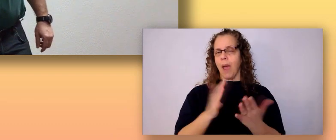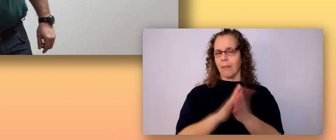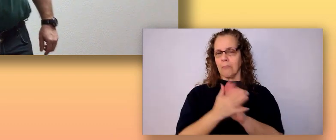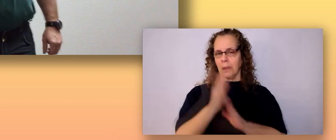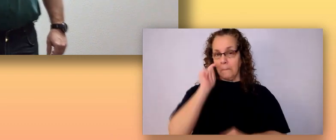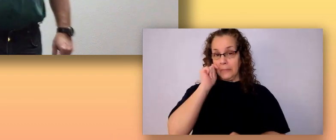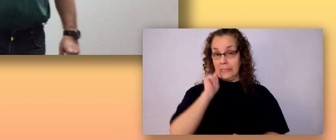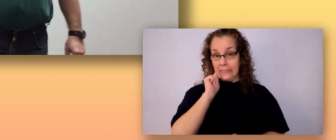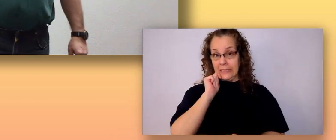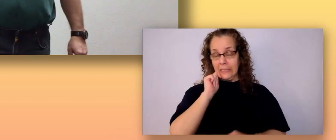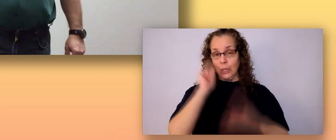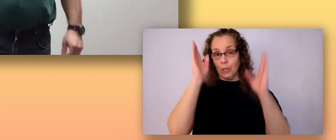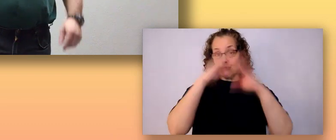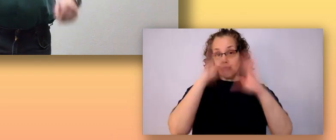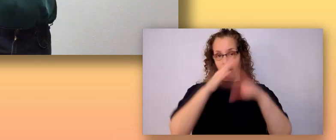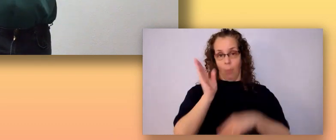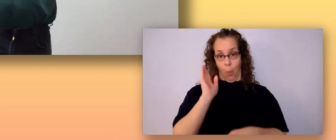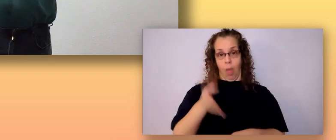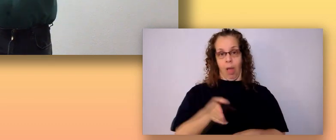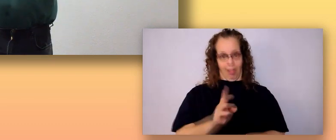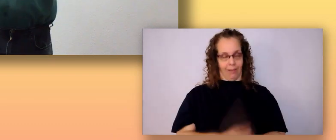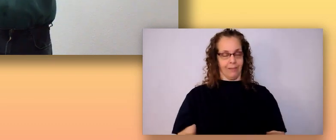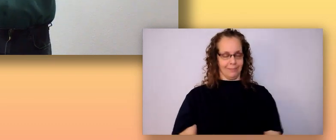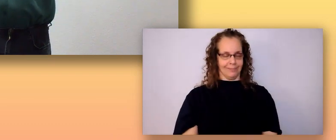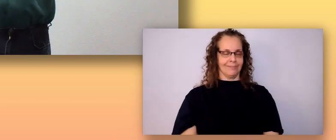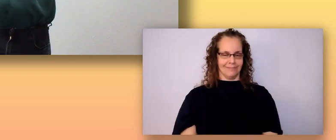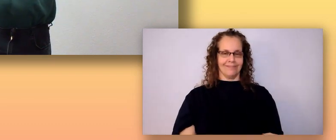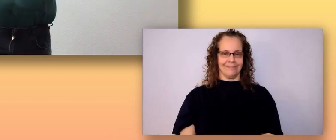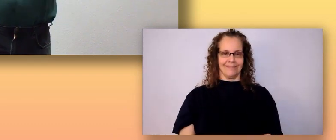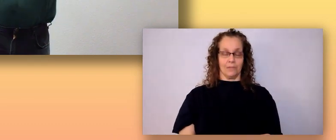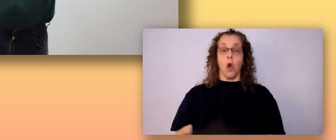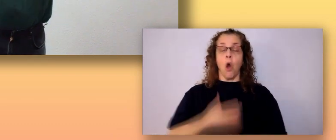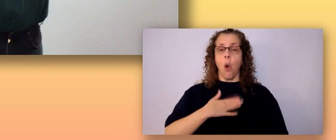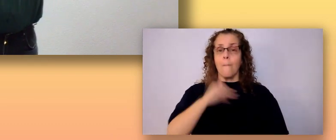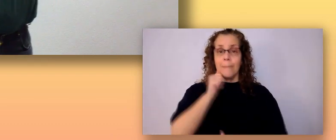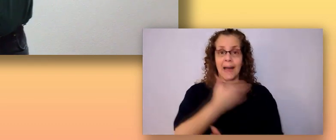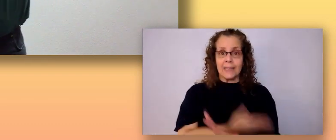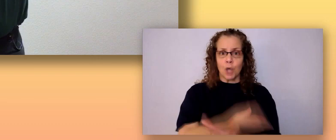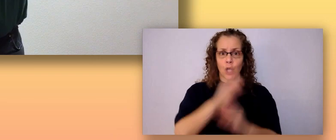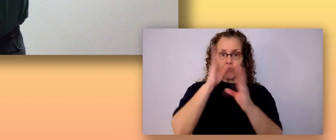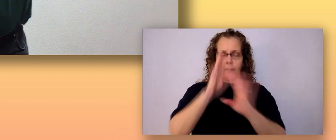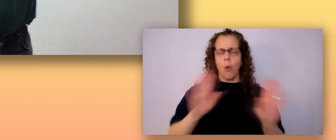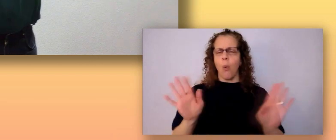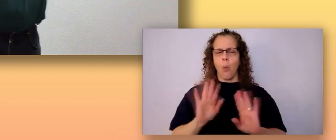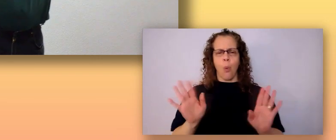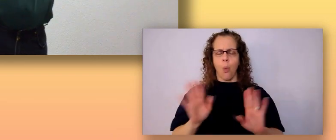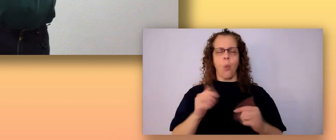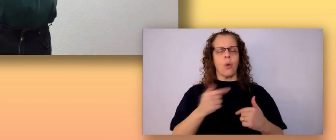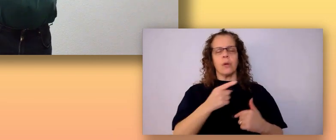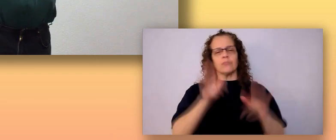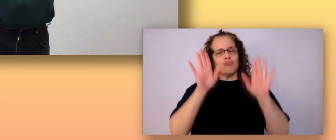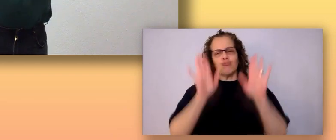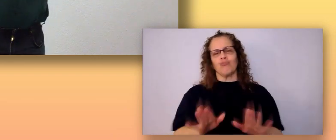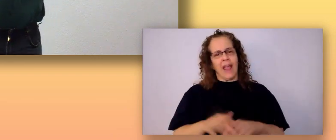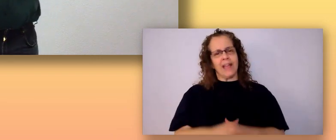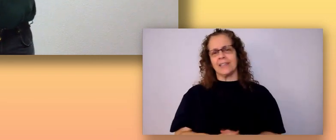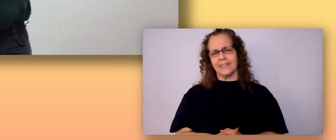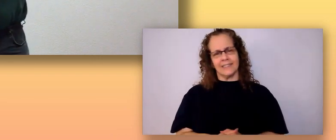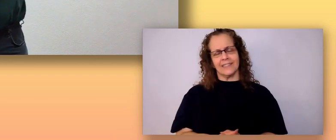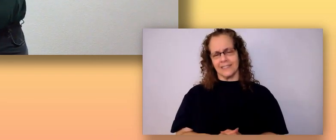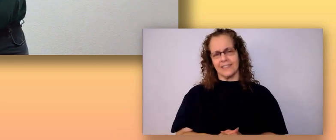she gets to be a teenager. That's when the trouble really starts. Oh, not that my daughter's trouble. She's